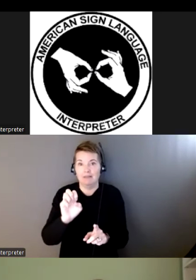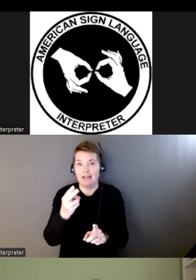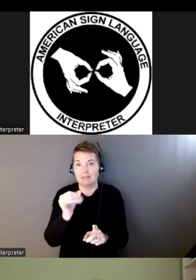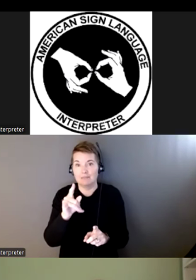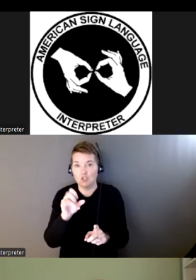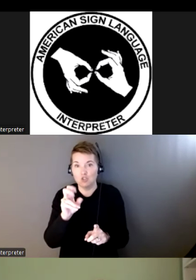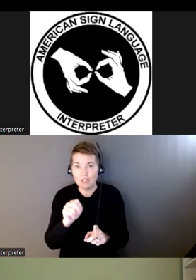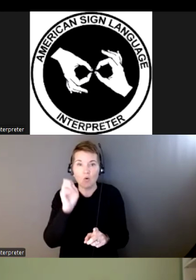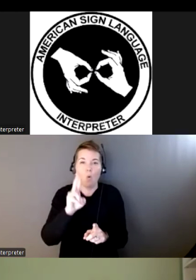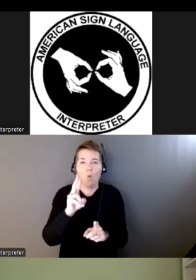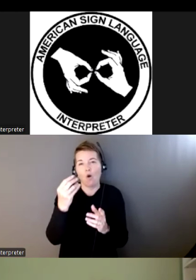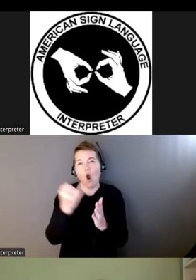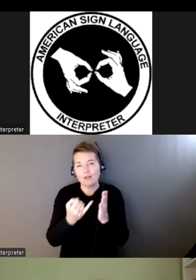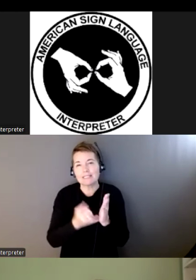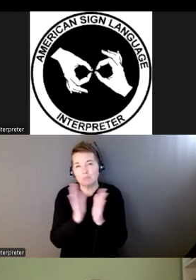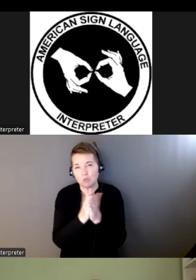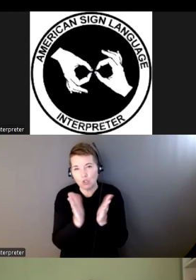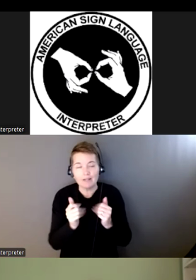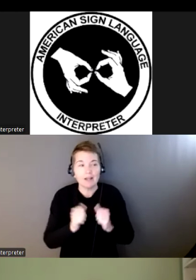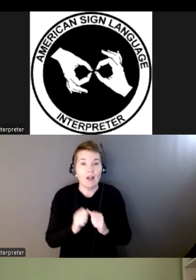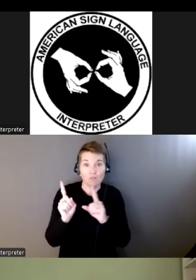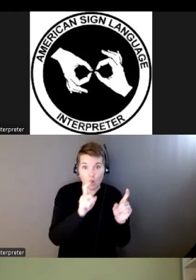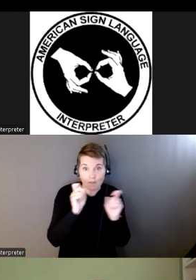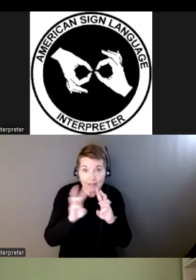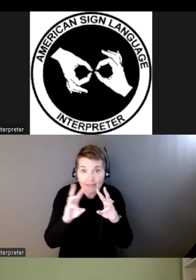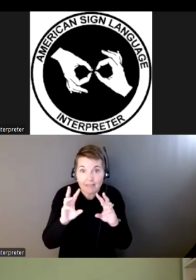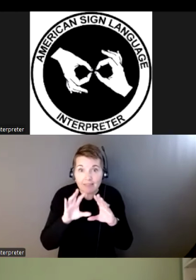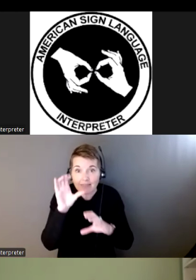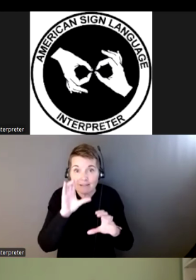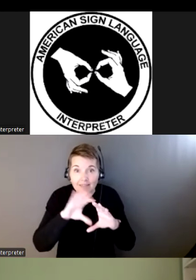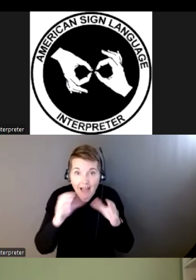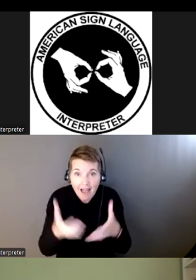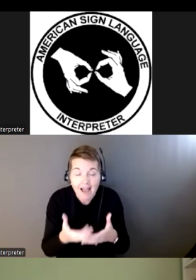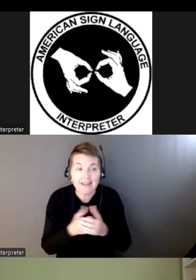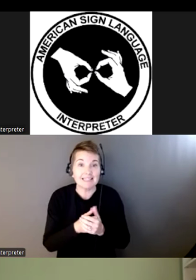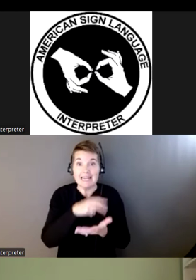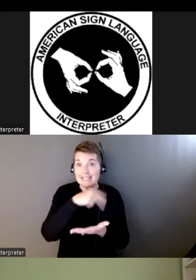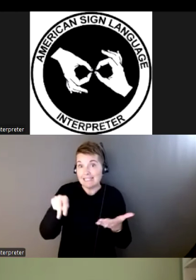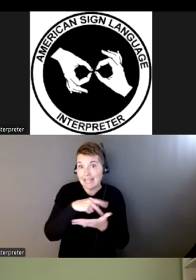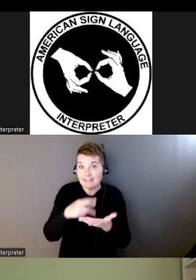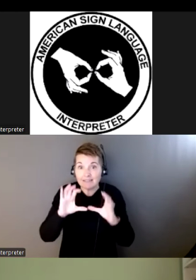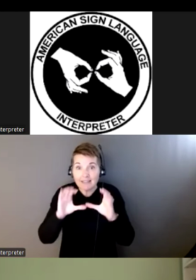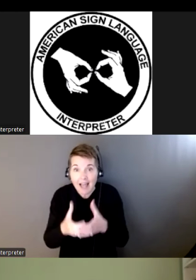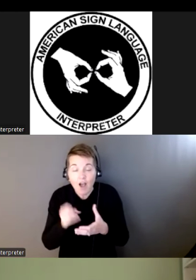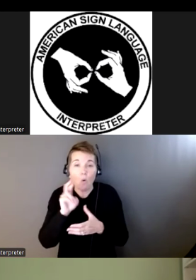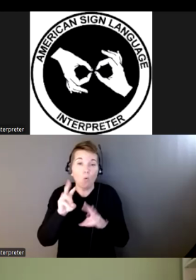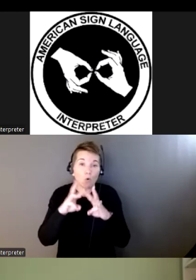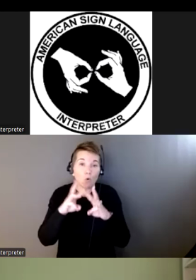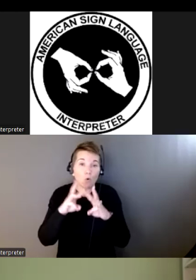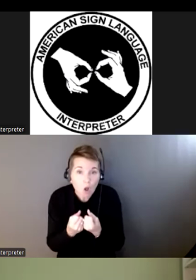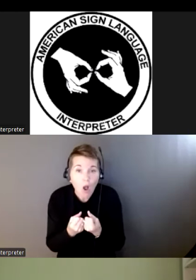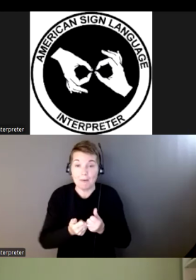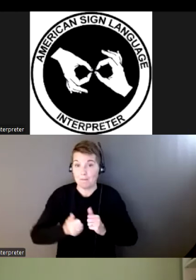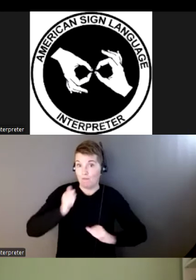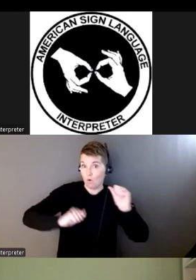book, photography and storytelling classes, community engaged dance program featuring dance workshops and